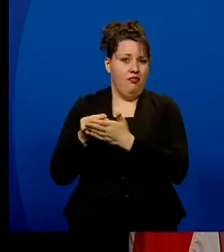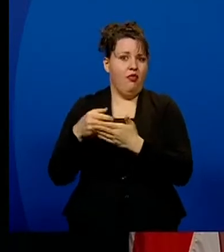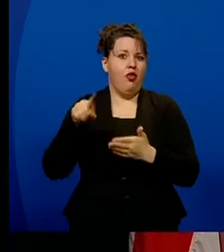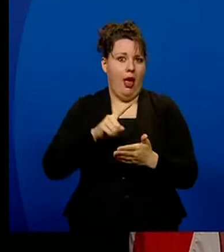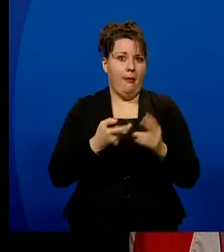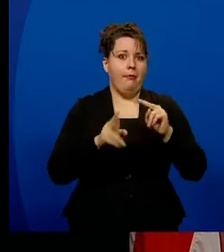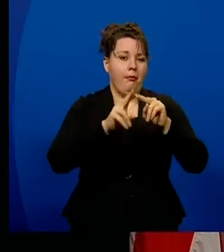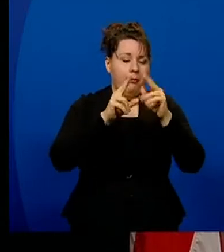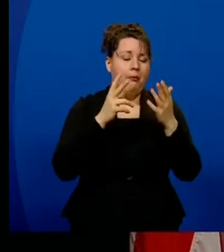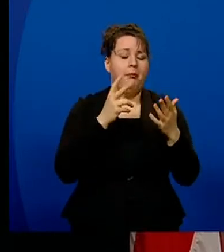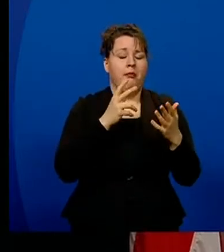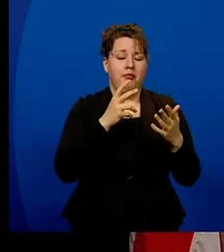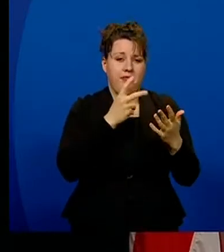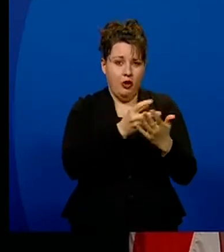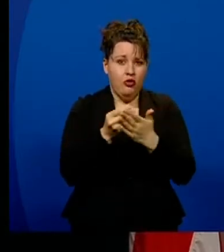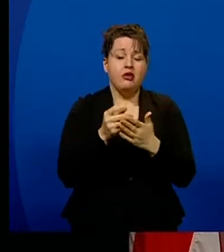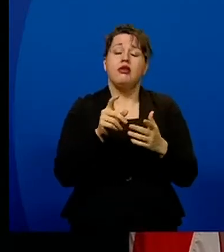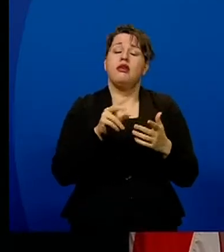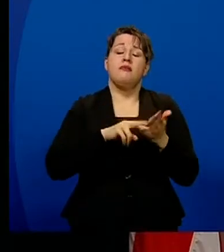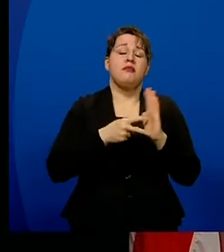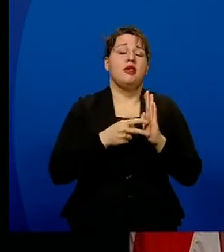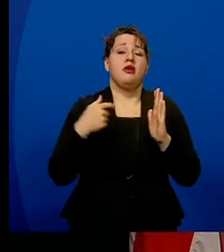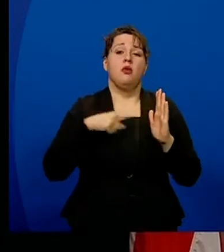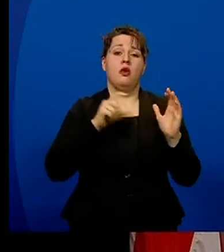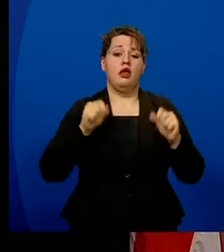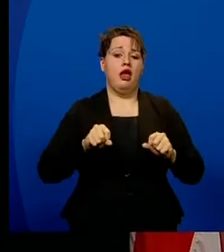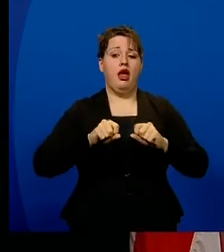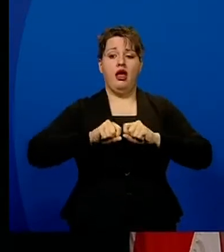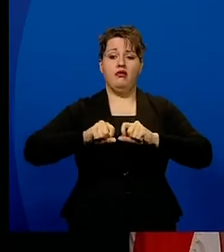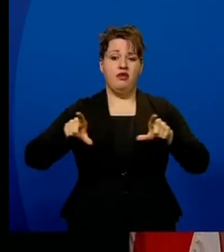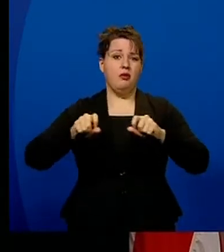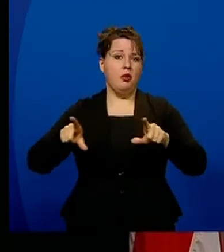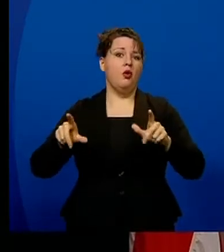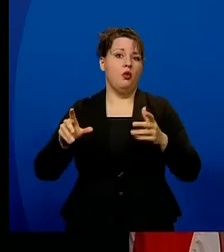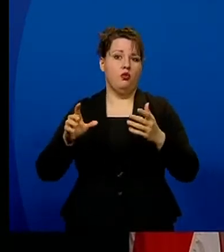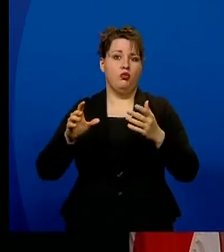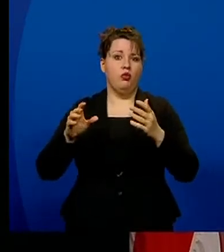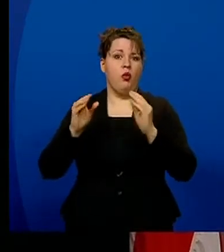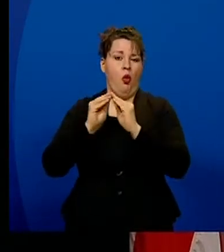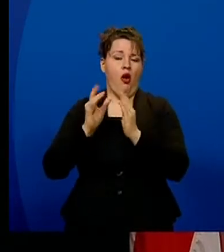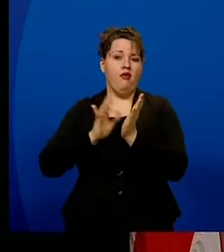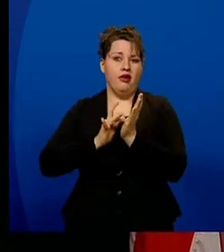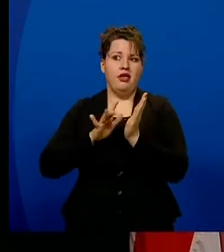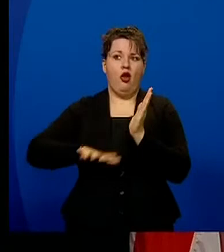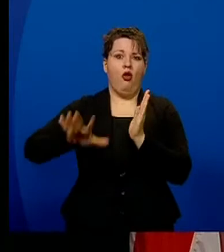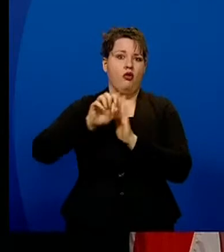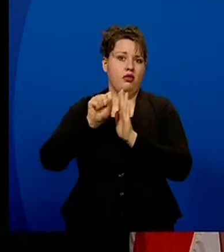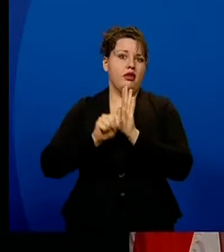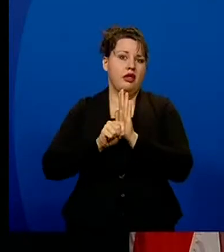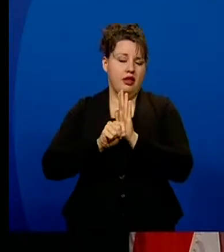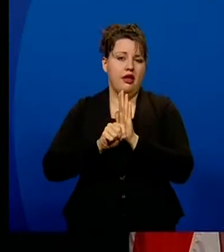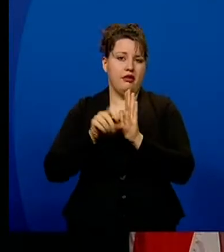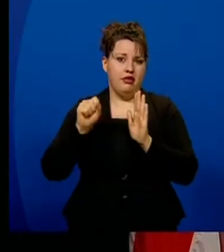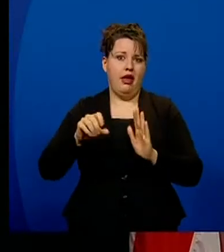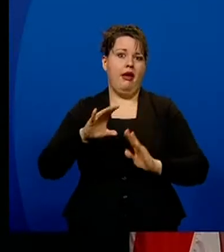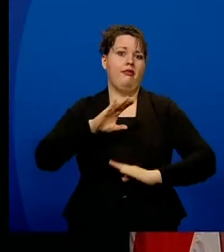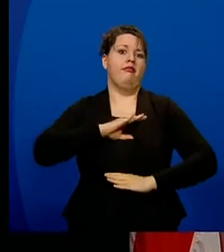up, and then that will allow us to distribute a lot of vaccine throughout the state to meet the needs